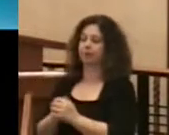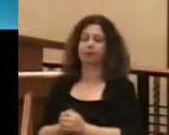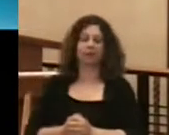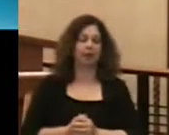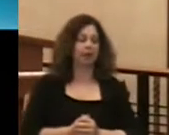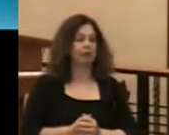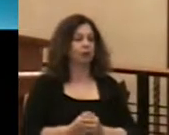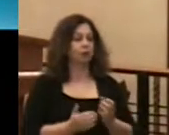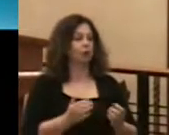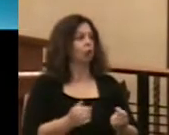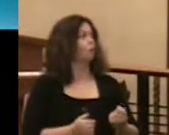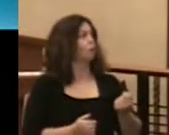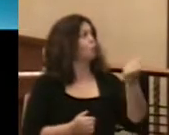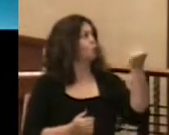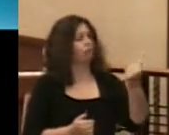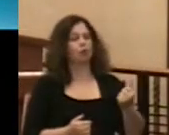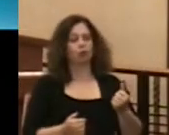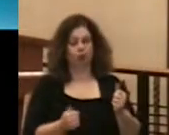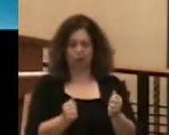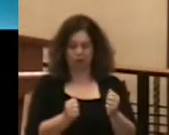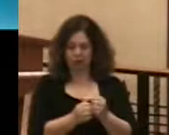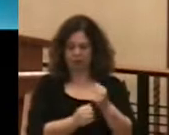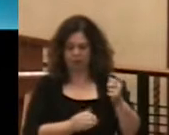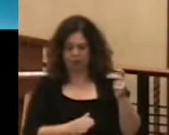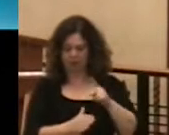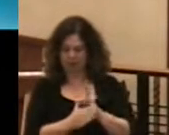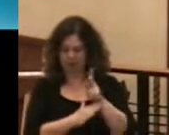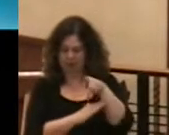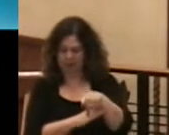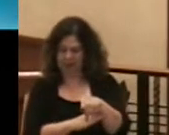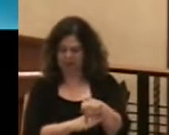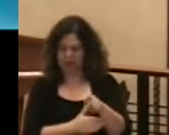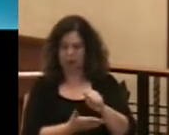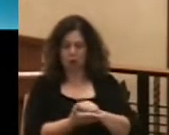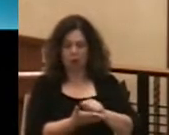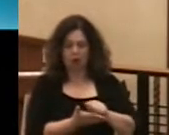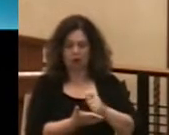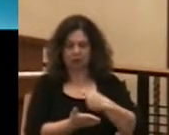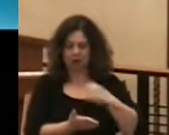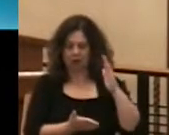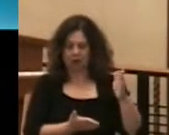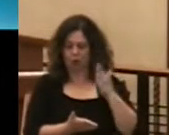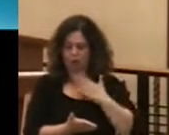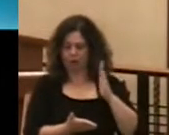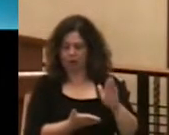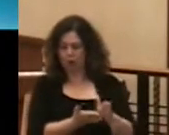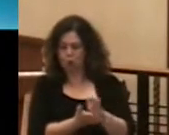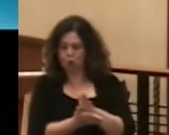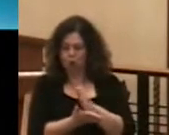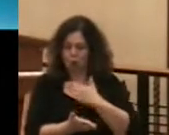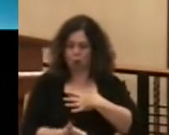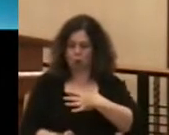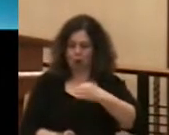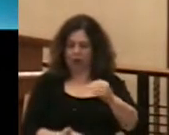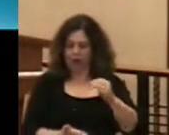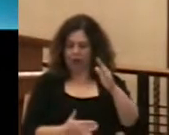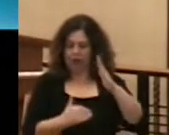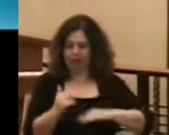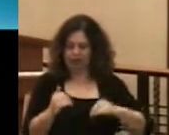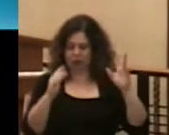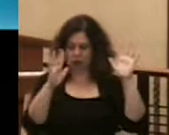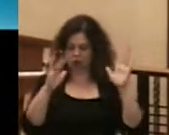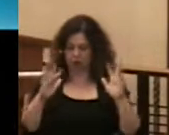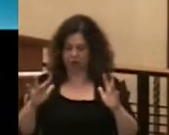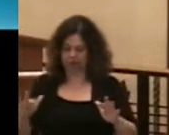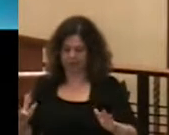Purge me with hyssop, and I shall be clean. Wash me, and I shall be whiter than snow. Let me hear